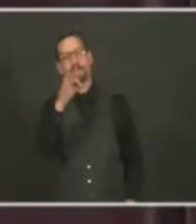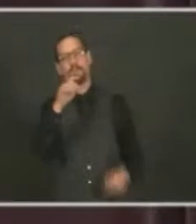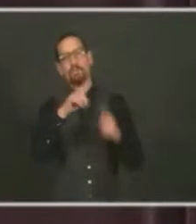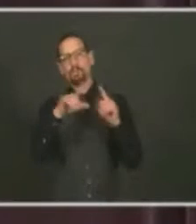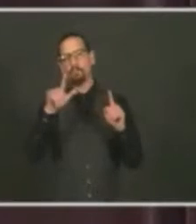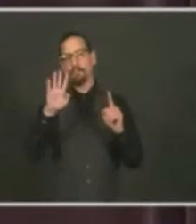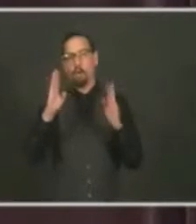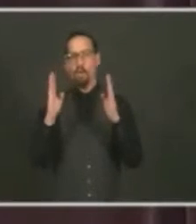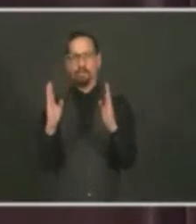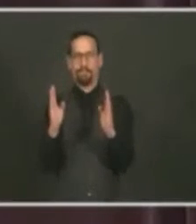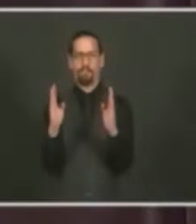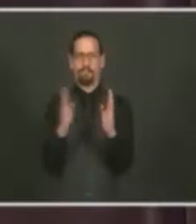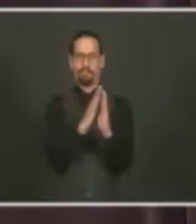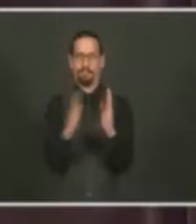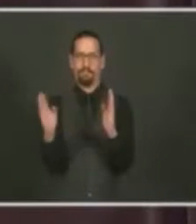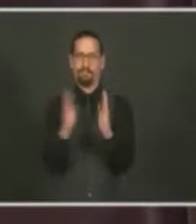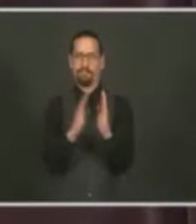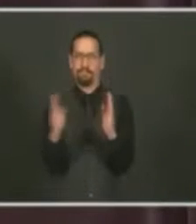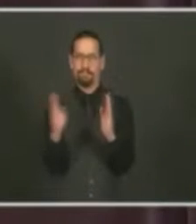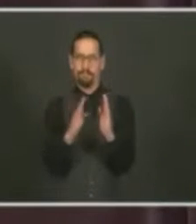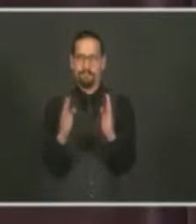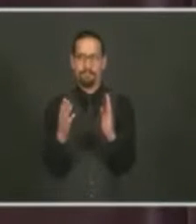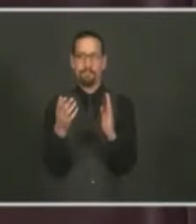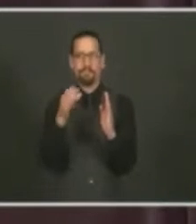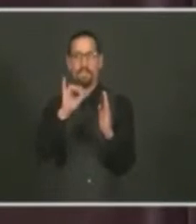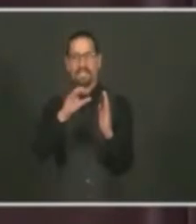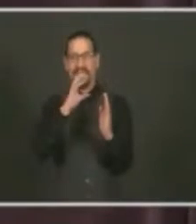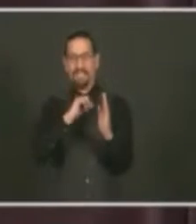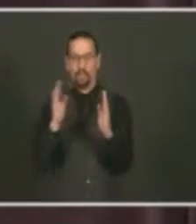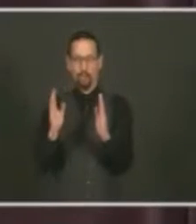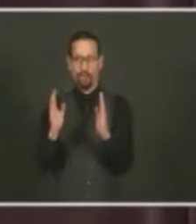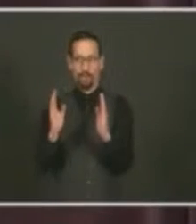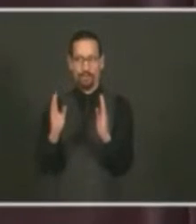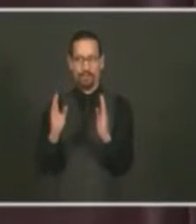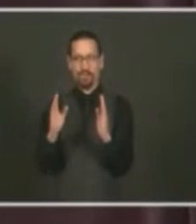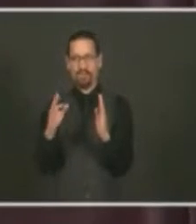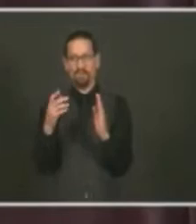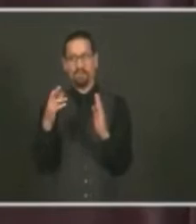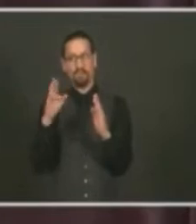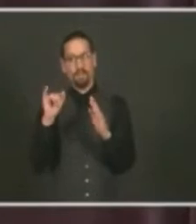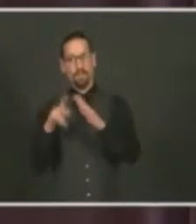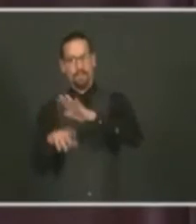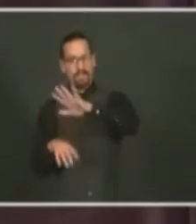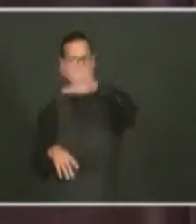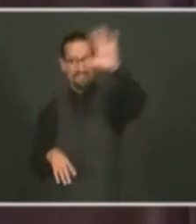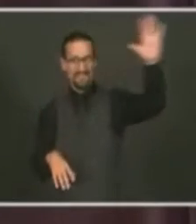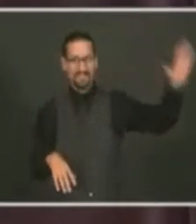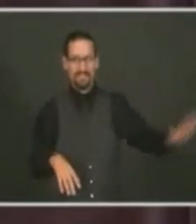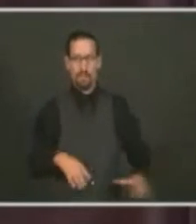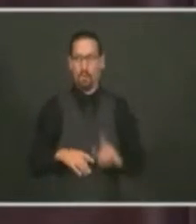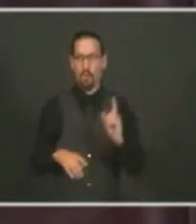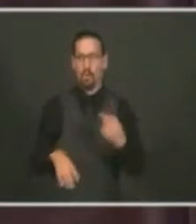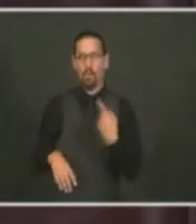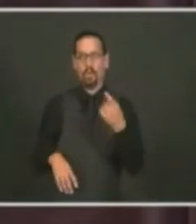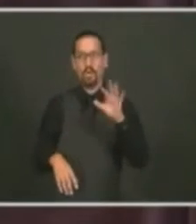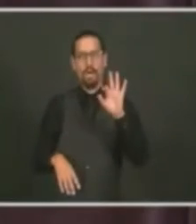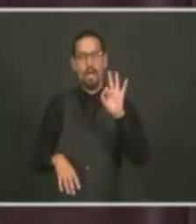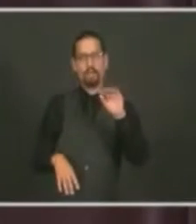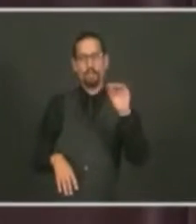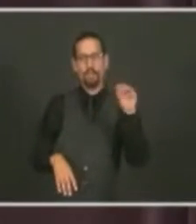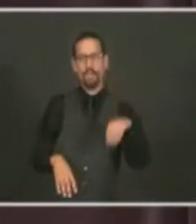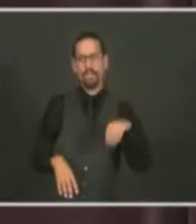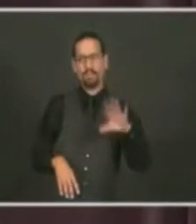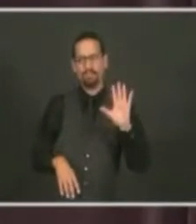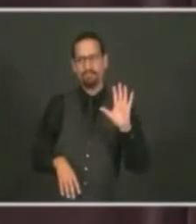bracket. People in this age group make up 9% of our population, but they represented